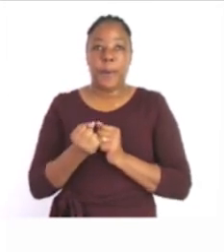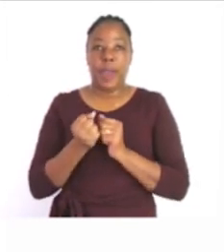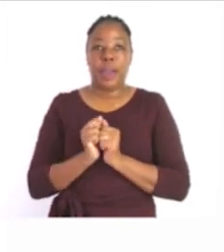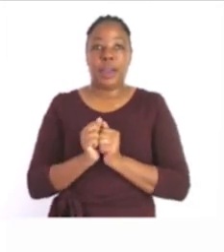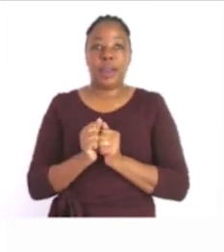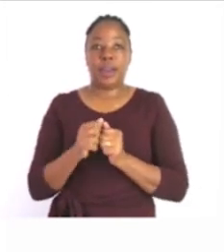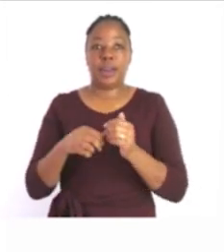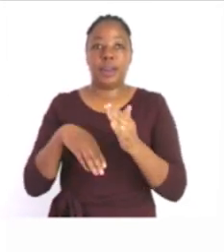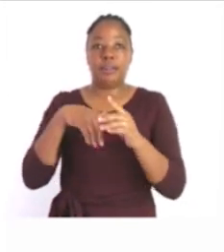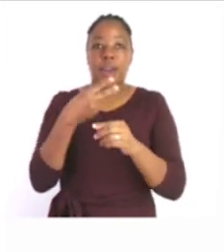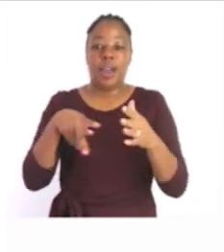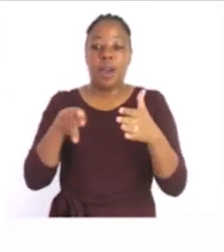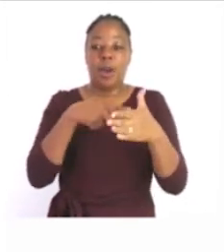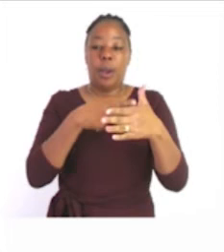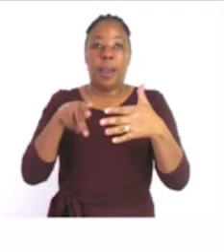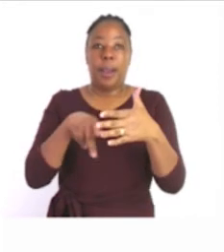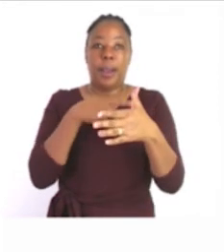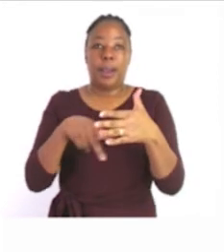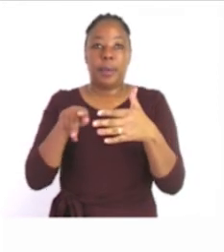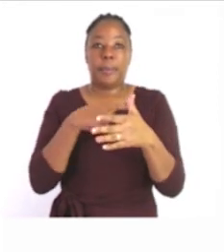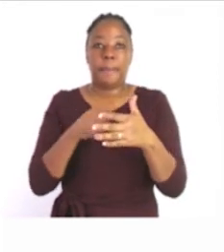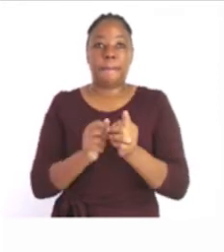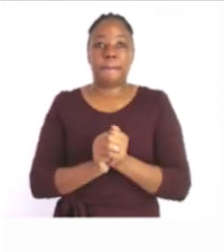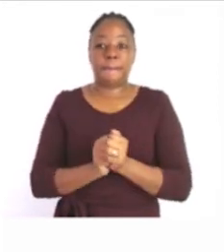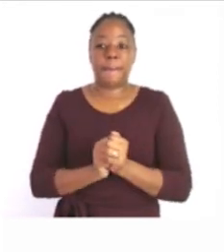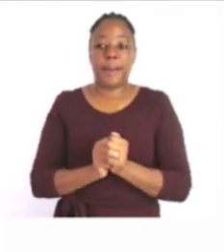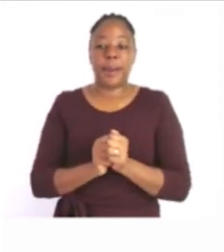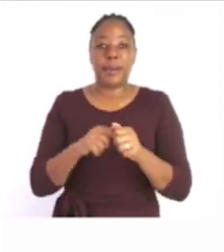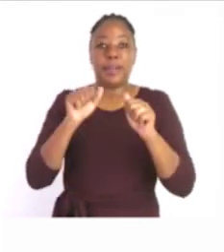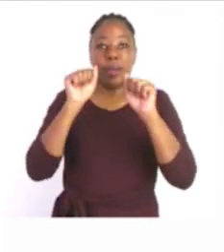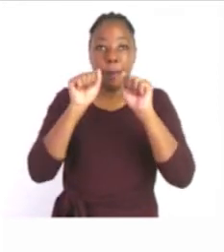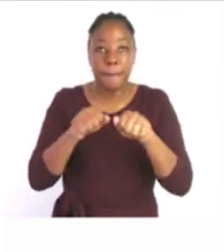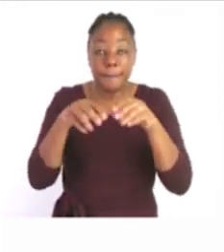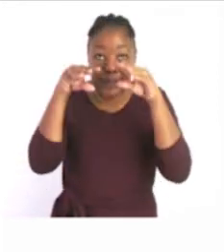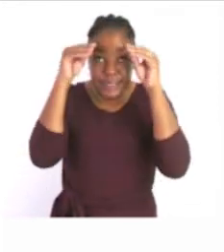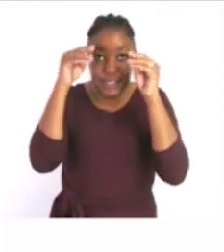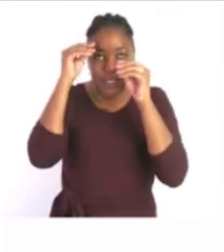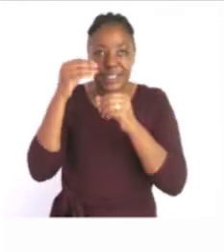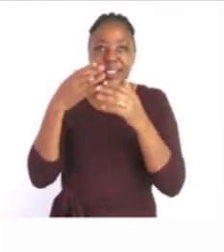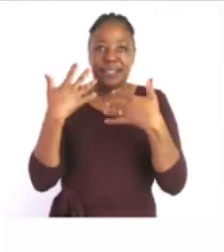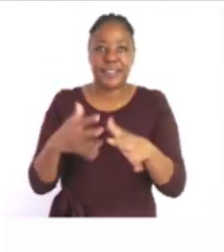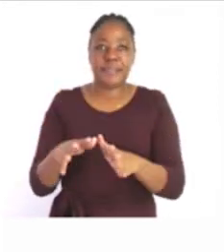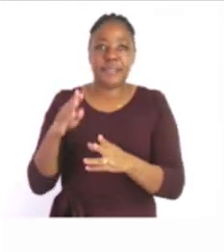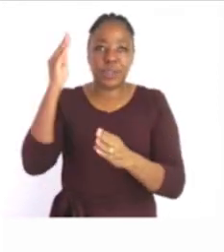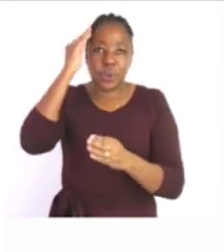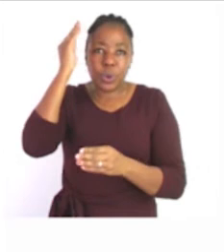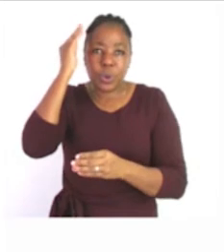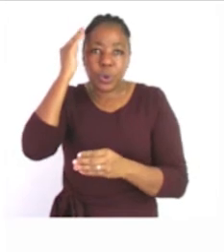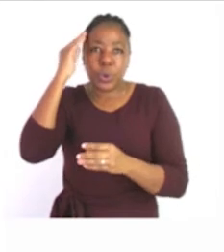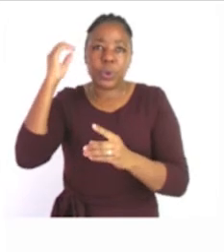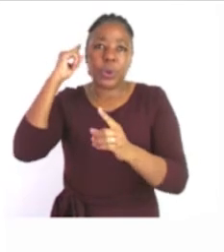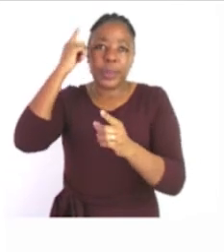recite, but this time it is a rhyme. I am going to read this poem or this rhyme for you,